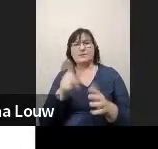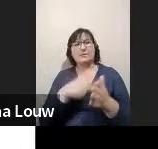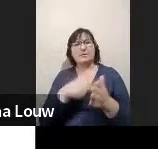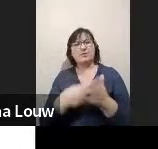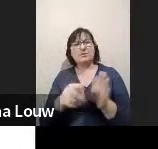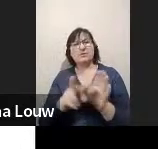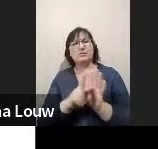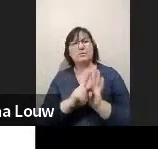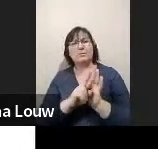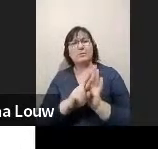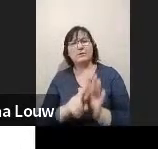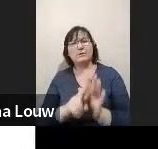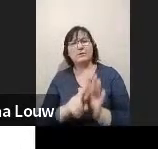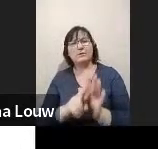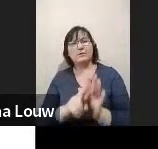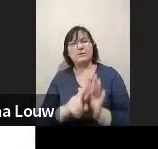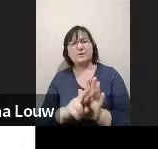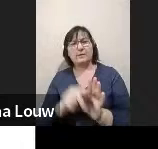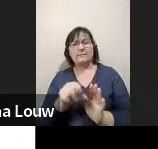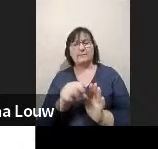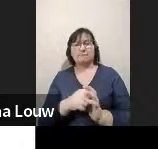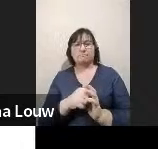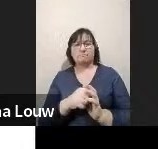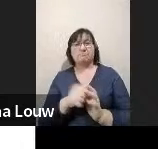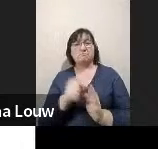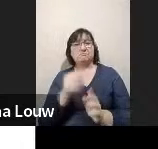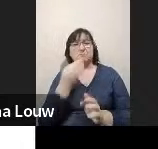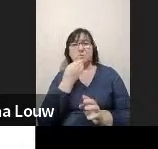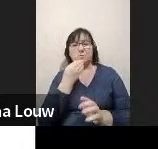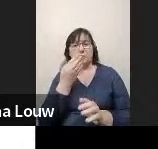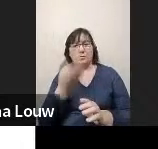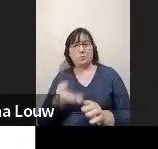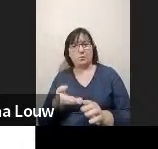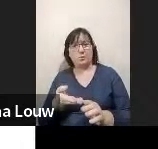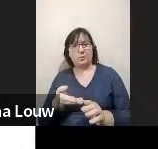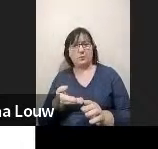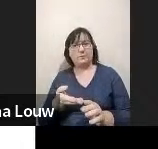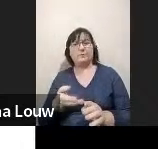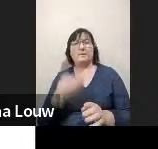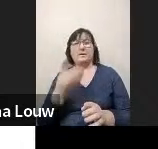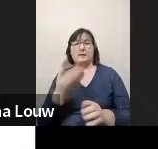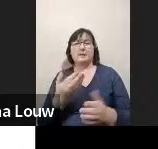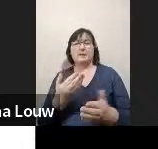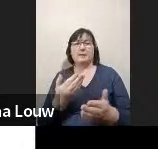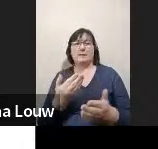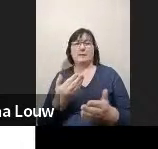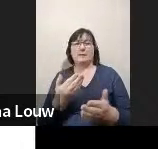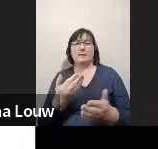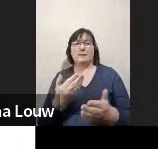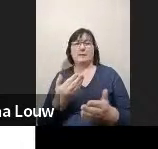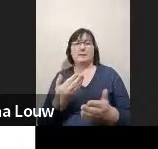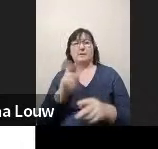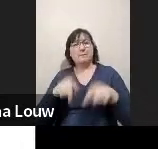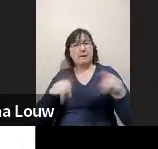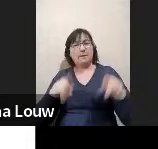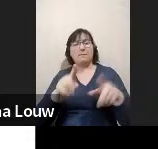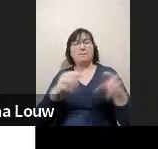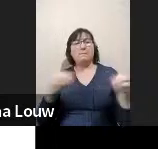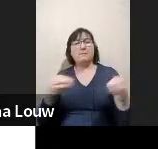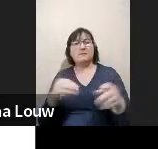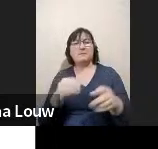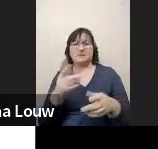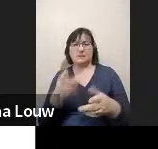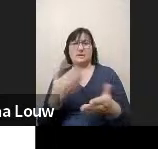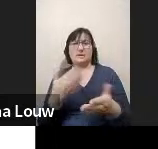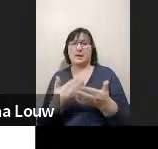registered representative can be in the following capacities depending on the entity that they're following. Example, they can be a